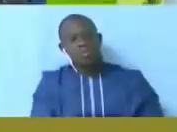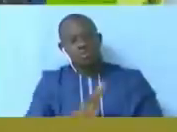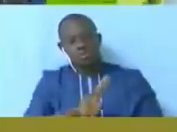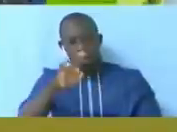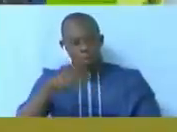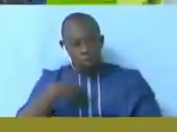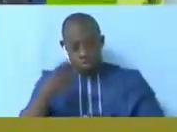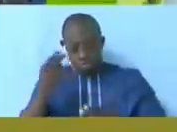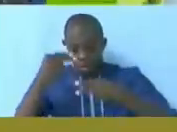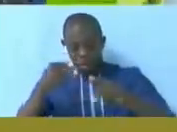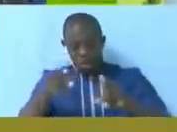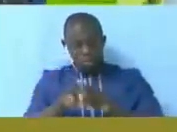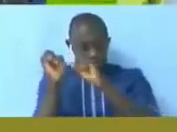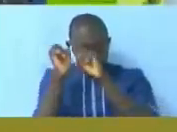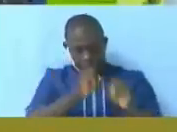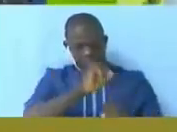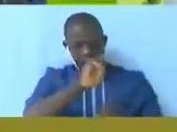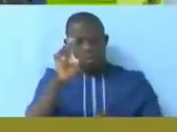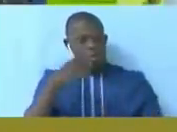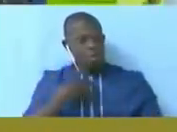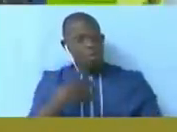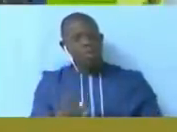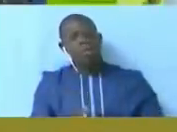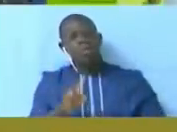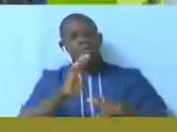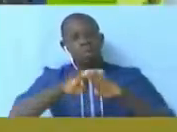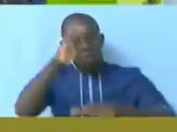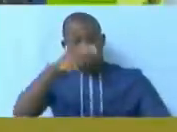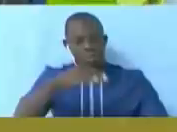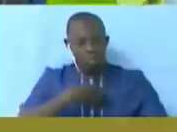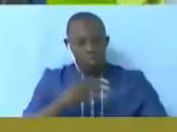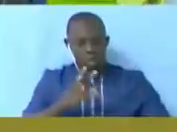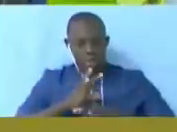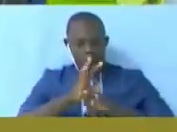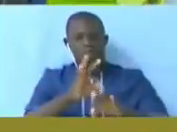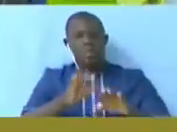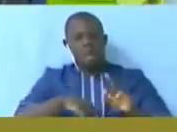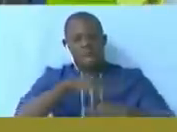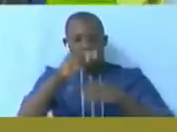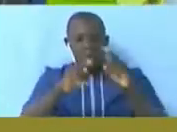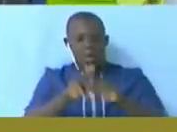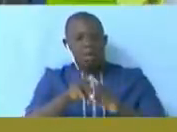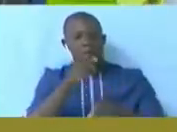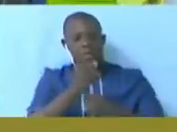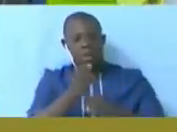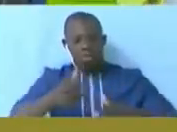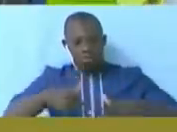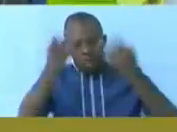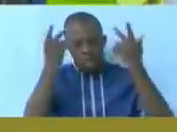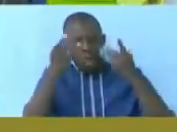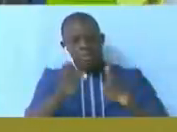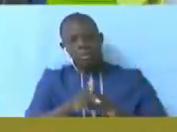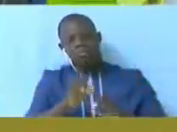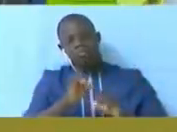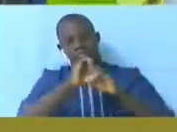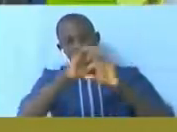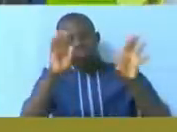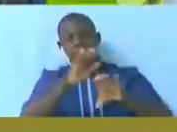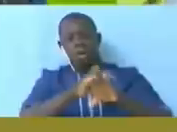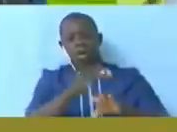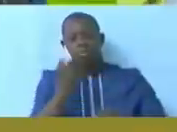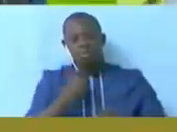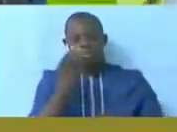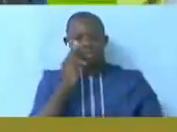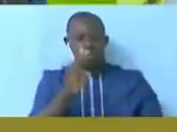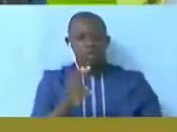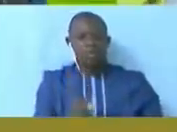covered. Kadum malafya ko nying lara nyame ngai mabonya. Much as I was interested in exposing it. Wale asabu ngani bisubenga za puruka ko nyinta